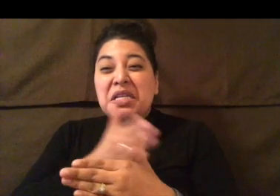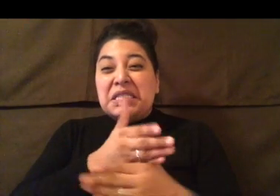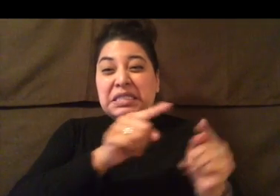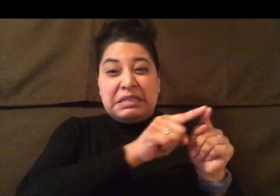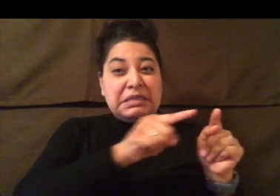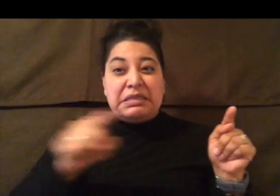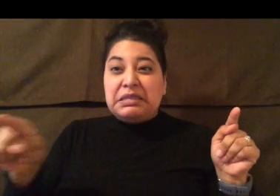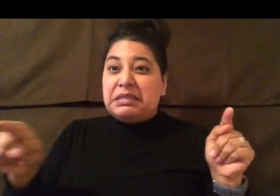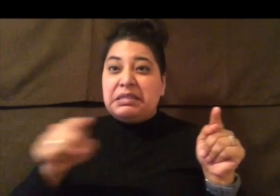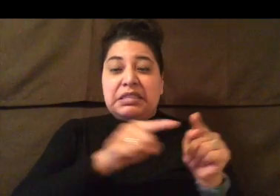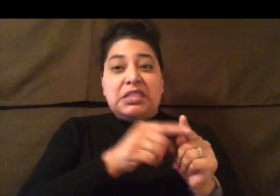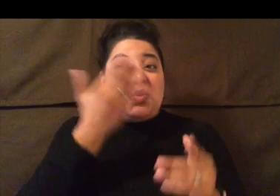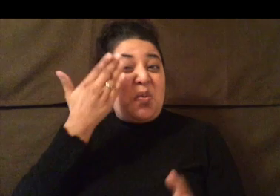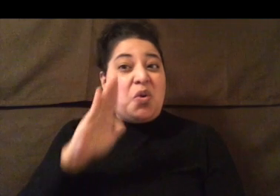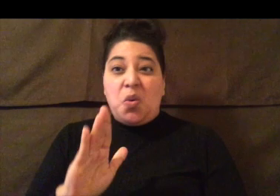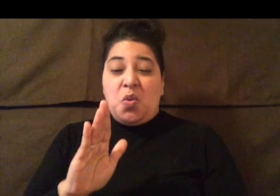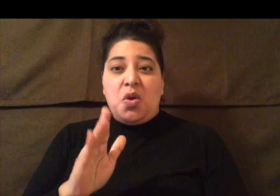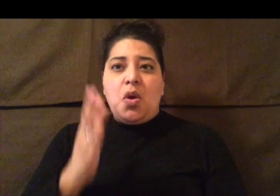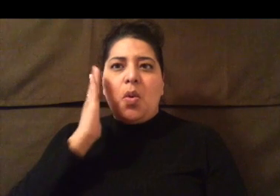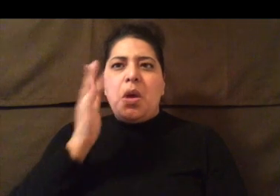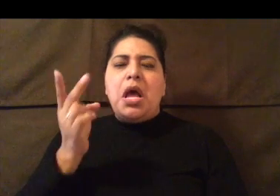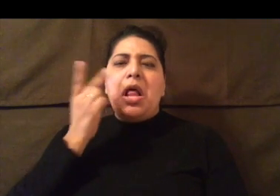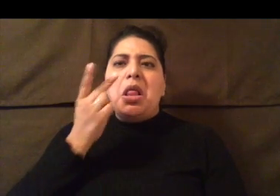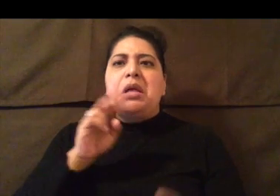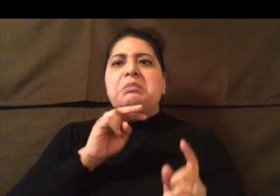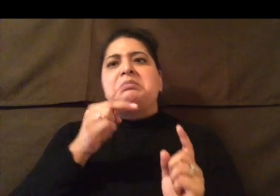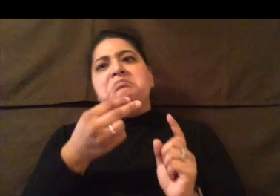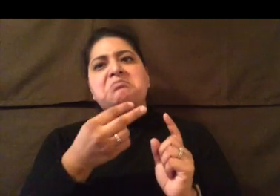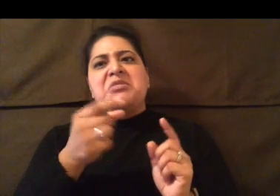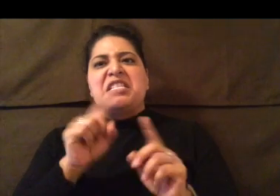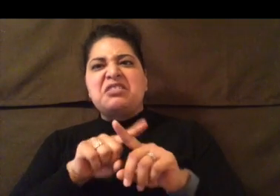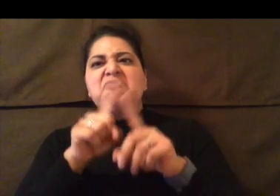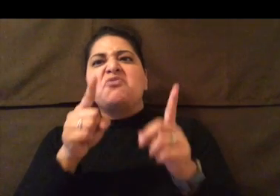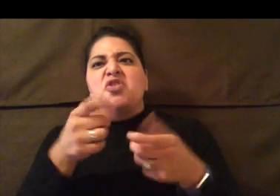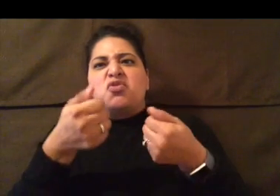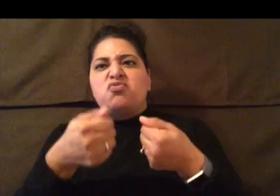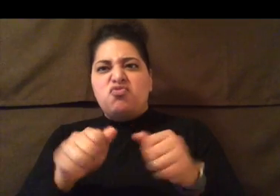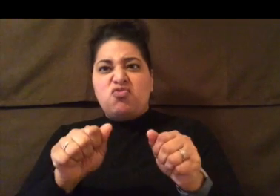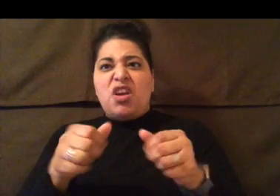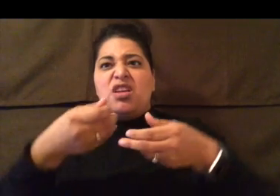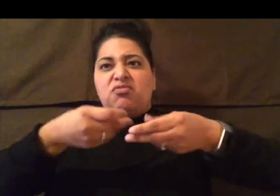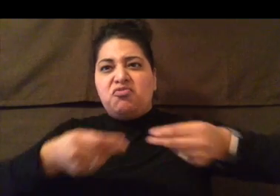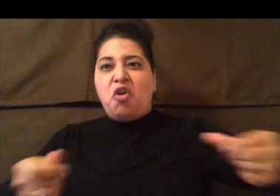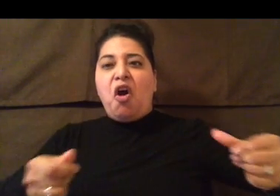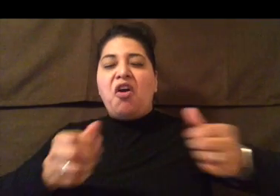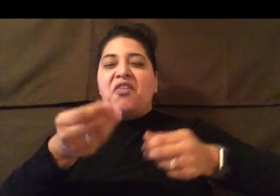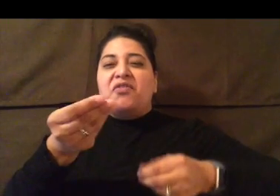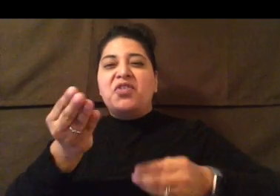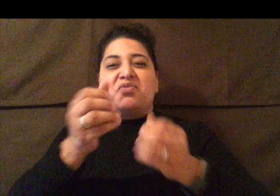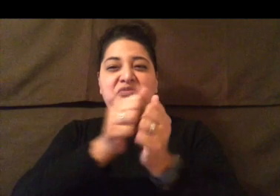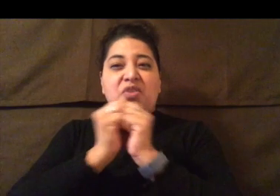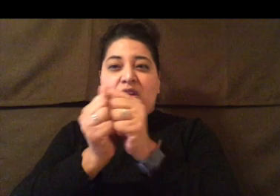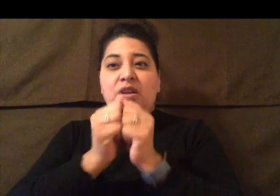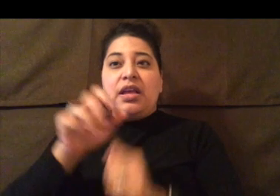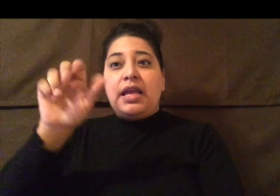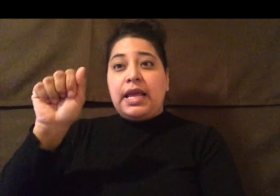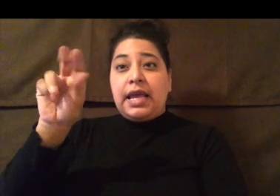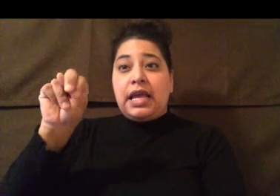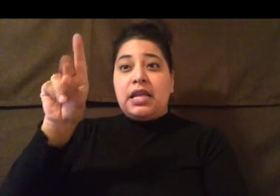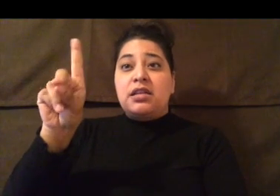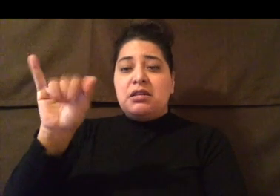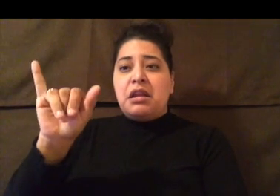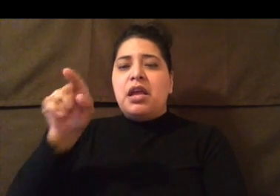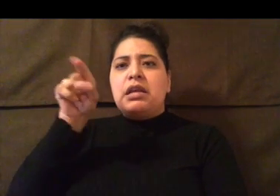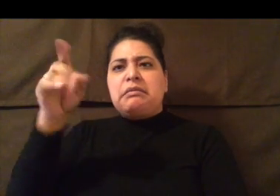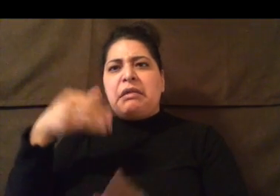that passes in between. So we're going to look at it a little bit differently, and we're going to have to try and solve a couple together, okay? So